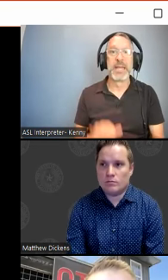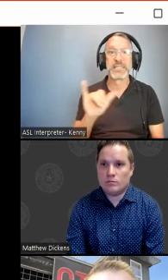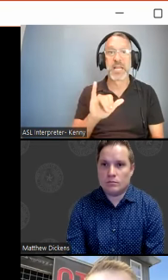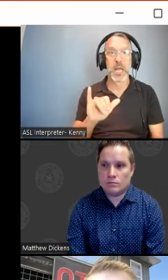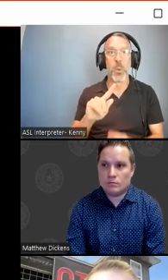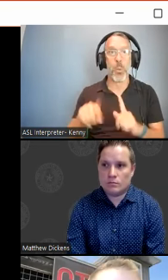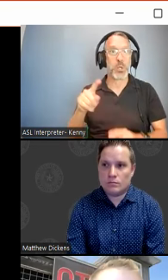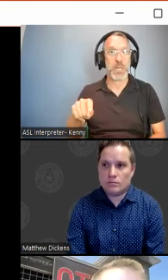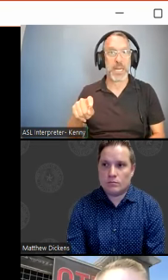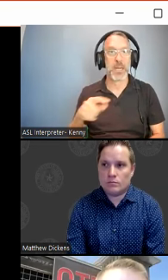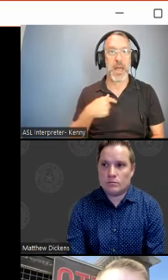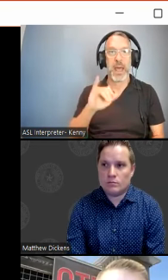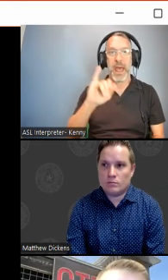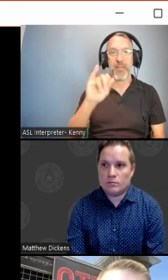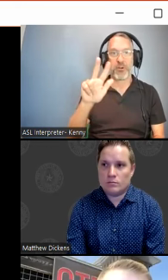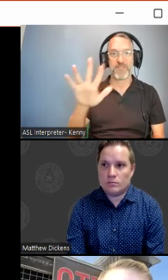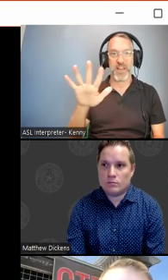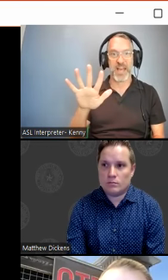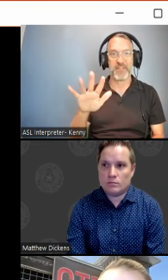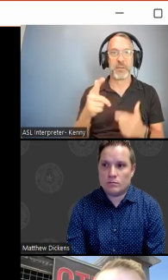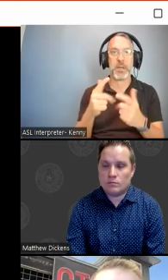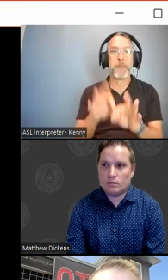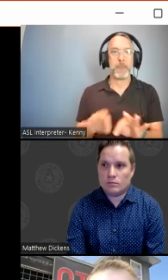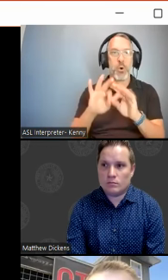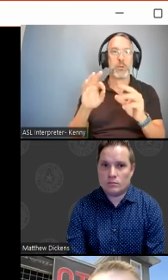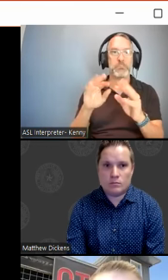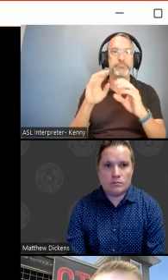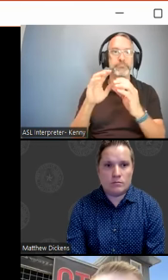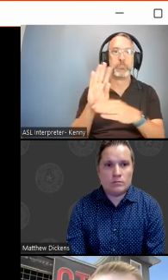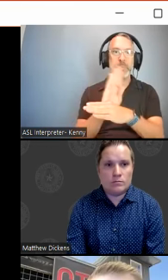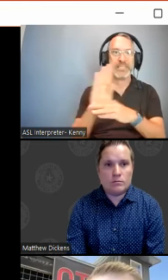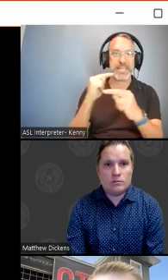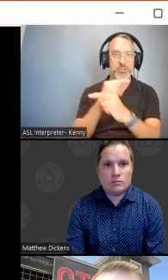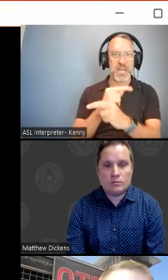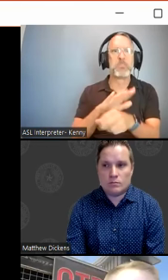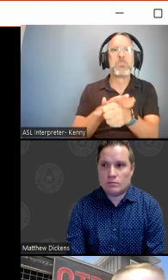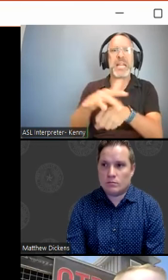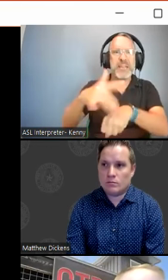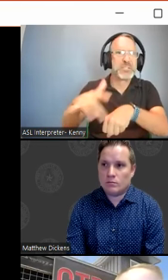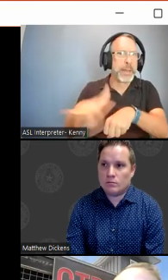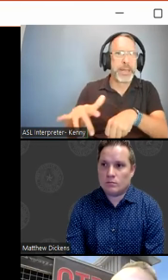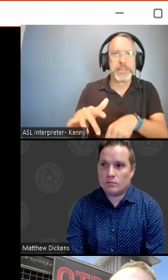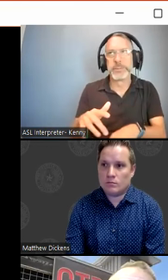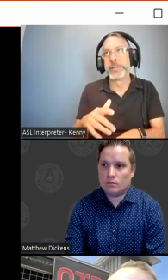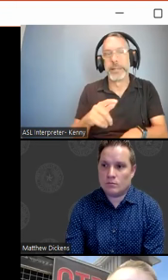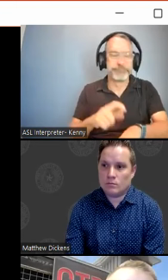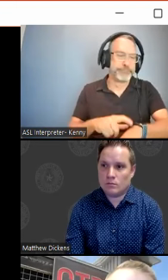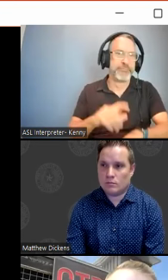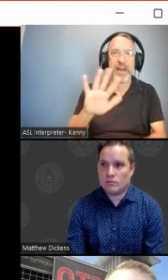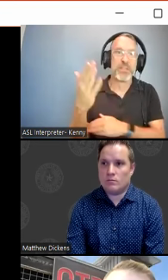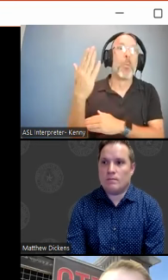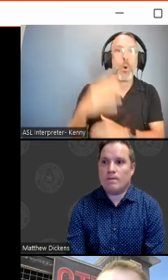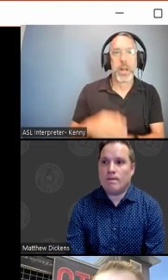demand. You know, I-35, major interstate, there's probably plenty of space on it at, you know,